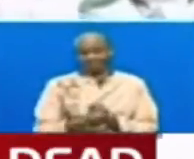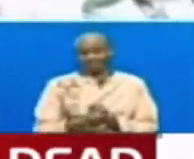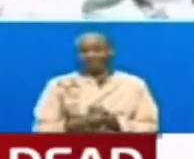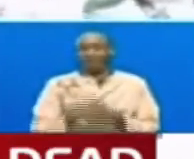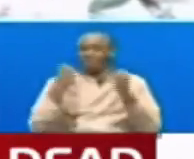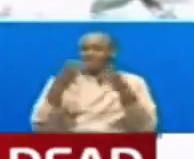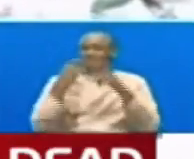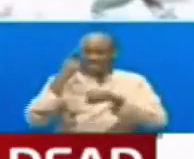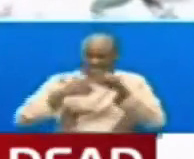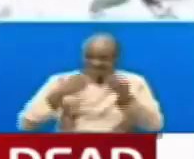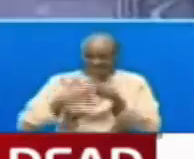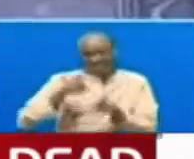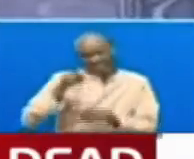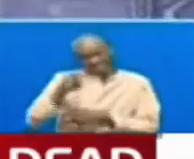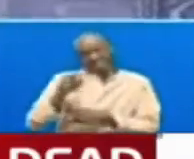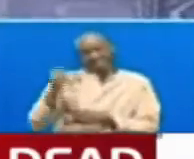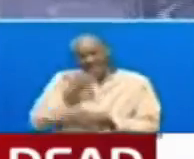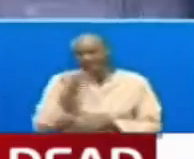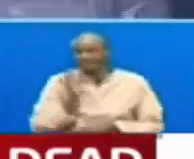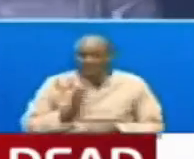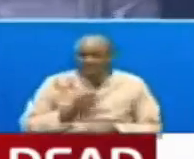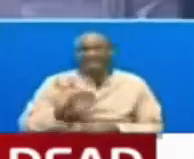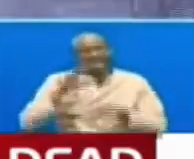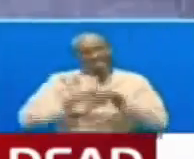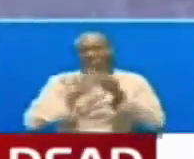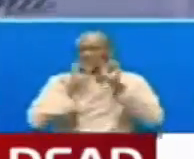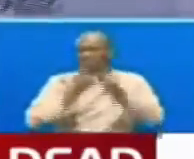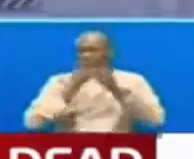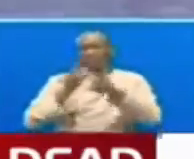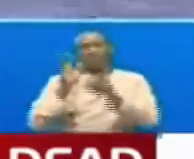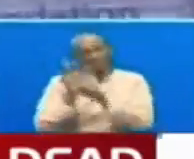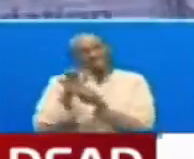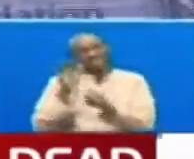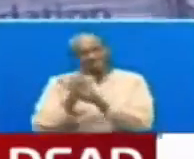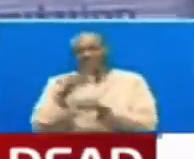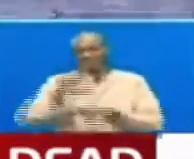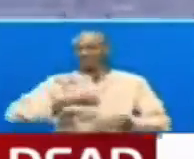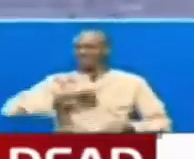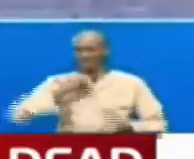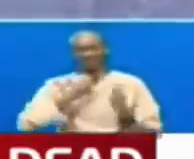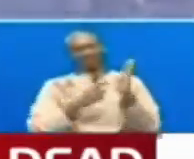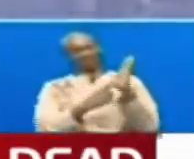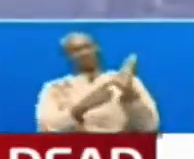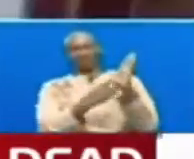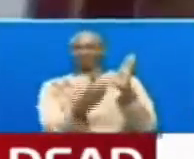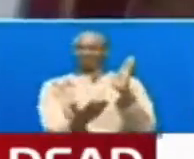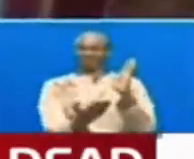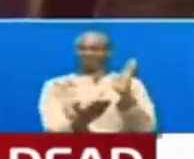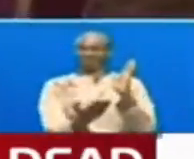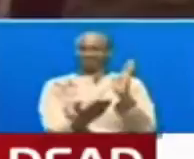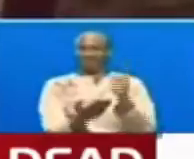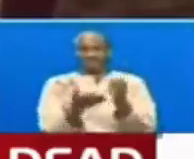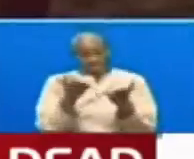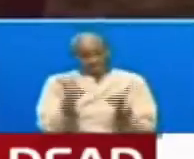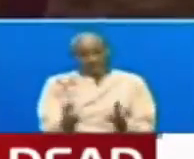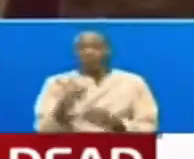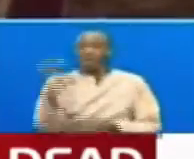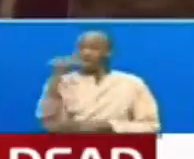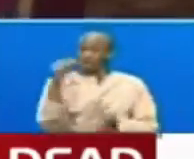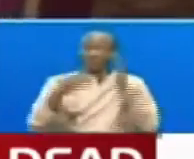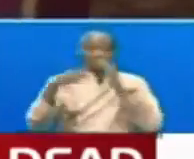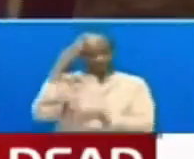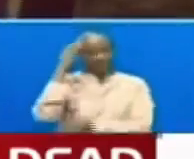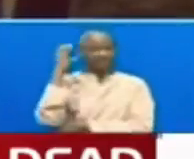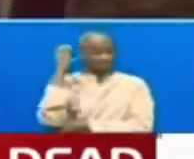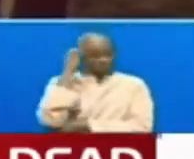Over the years, Sarah Obama has earned various accolades, which she displays proudly. Despite the attack on Garissa University